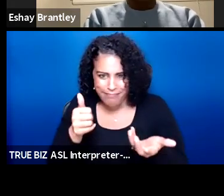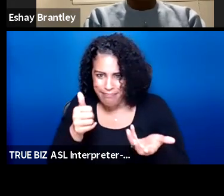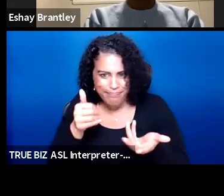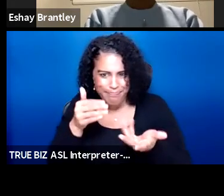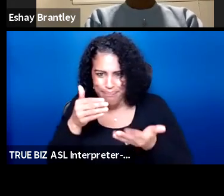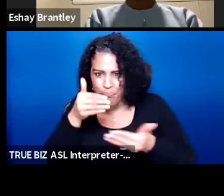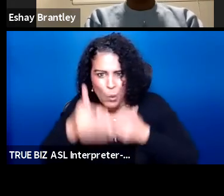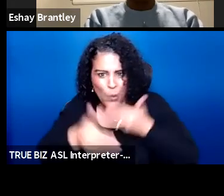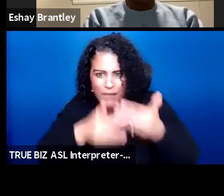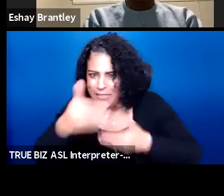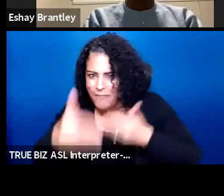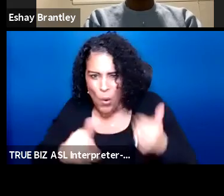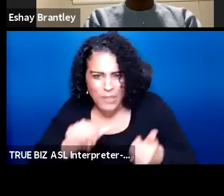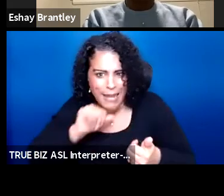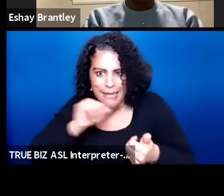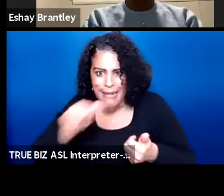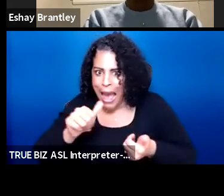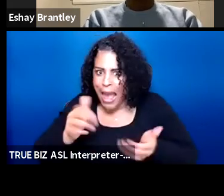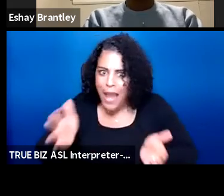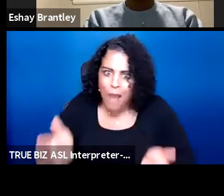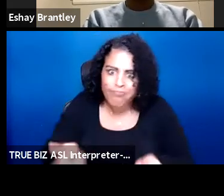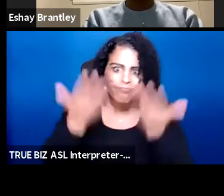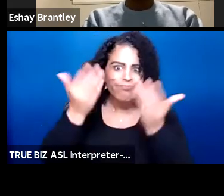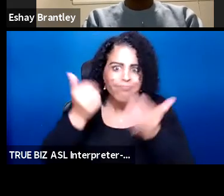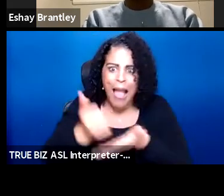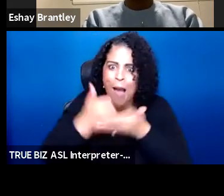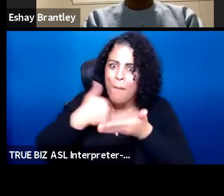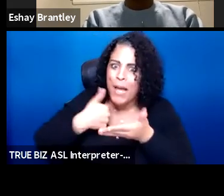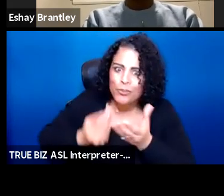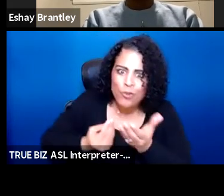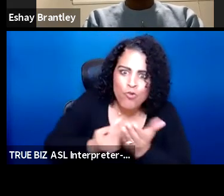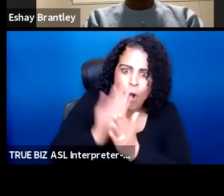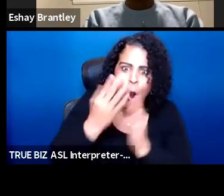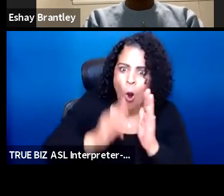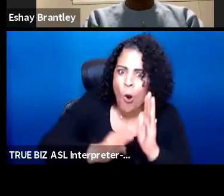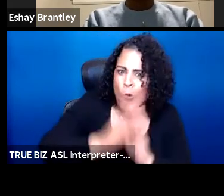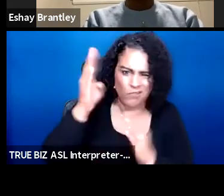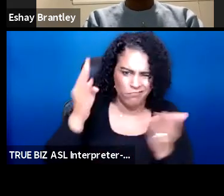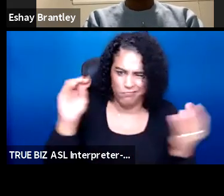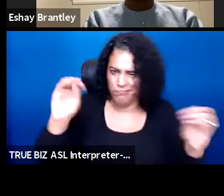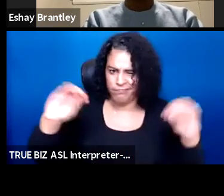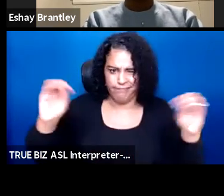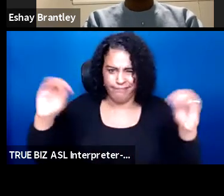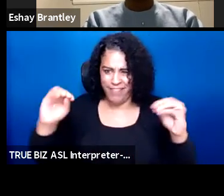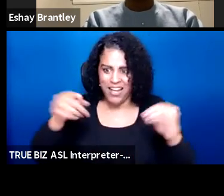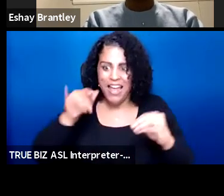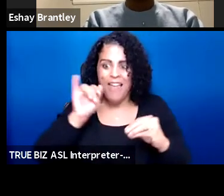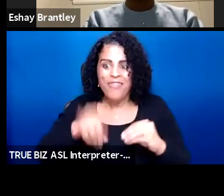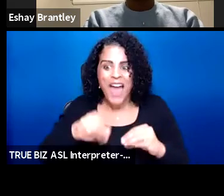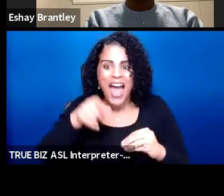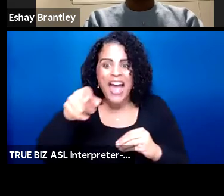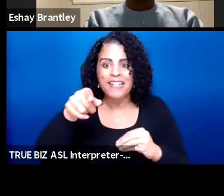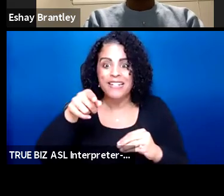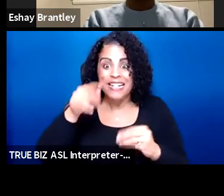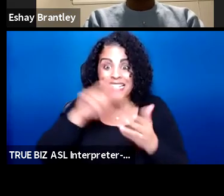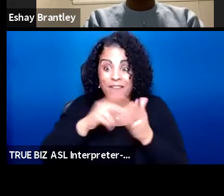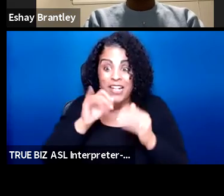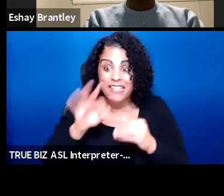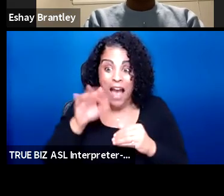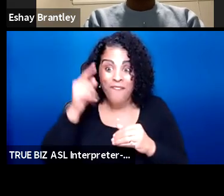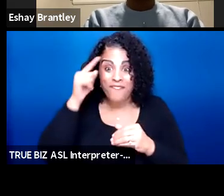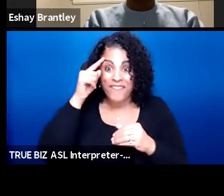forward. It hasn't propelled us in any shape or form. And the definition of insanity is struggling in the same